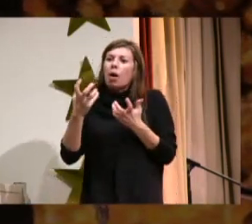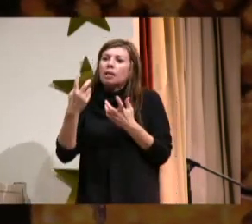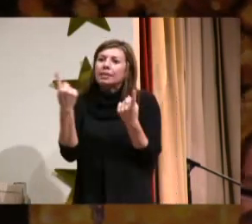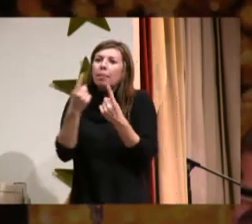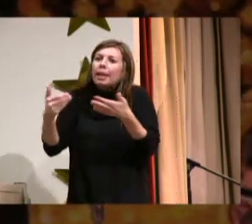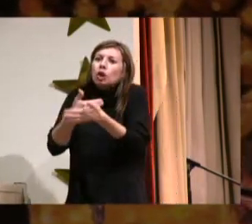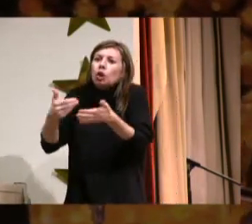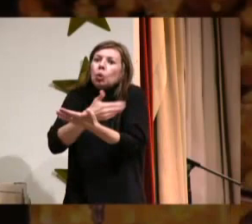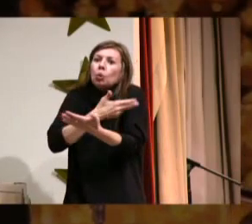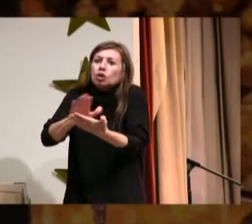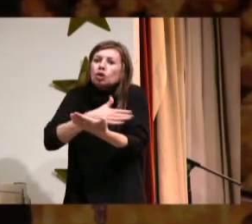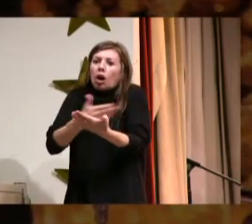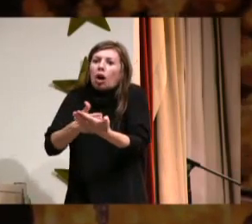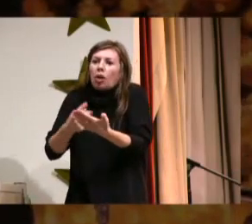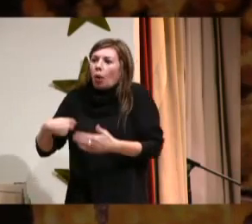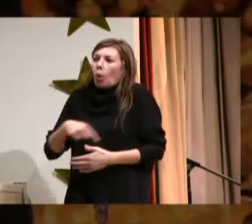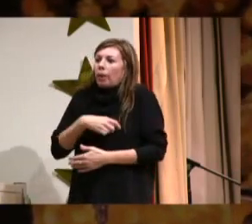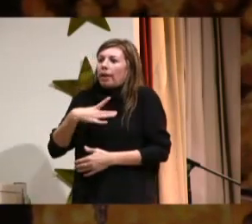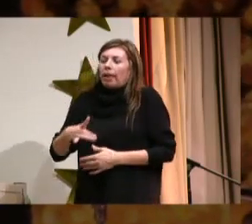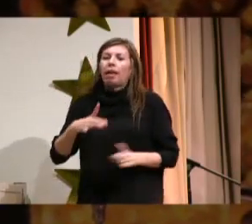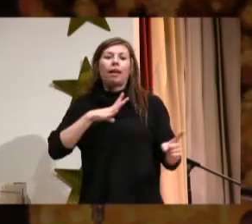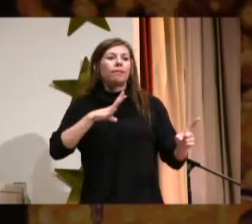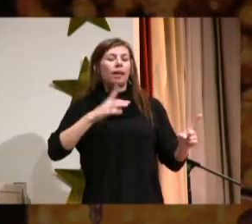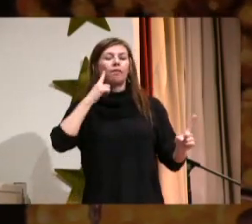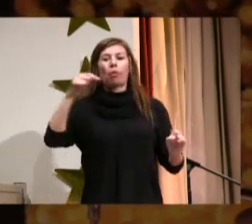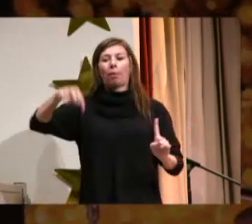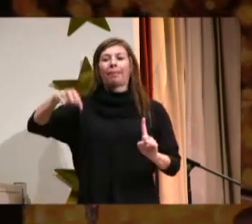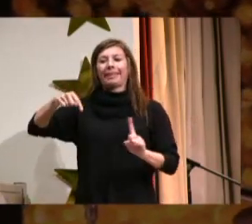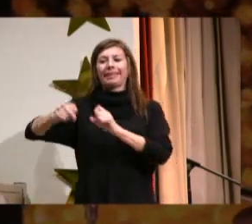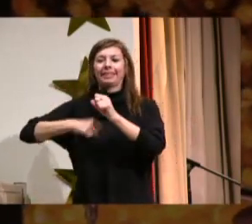1989. And she said, okay, we'll do a song from this decade. So